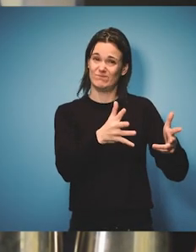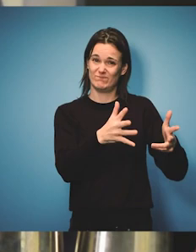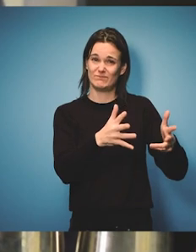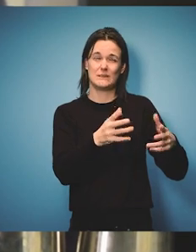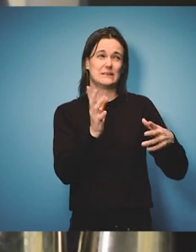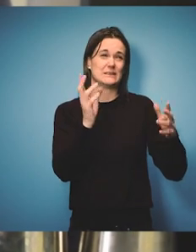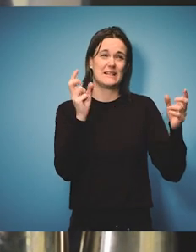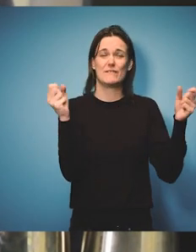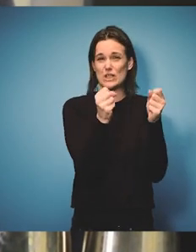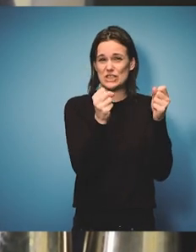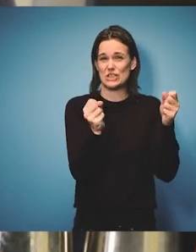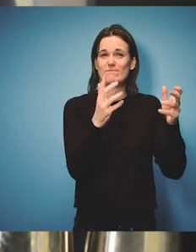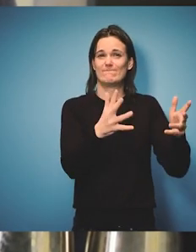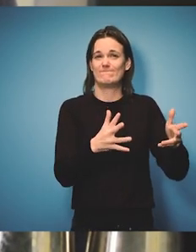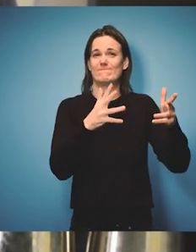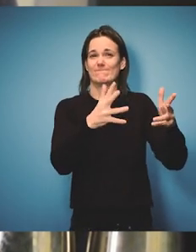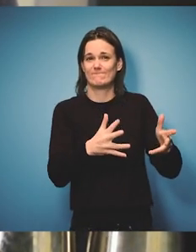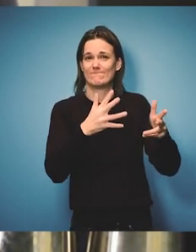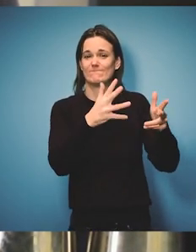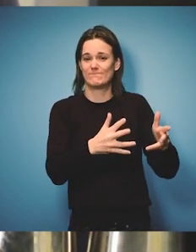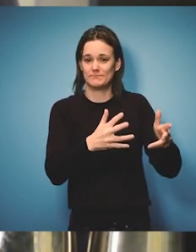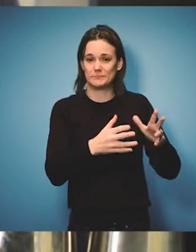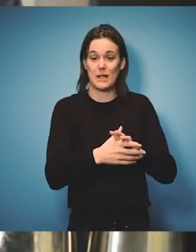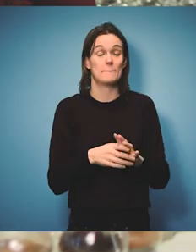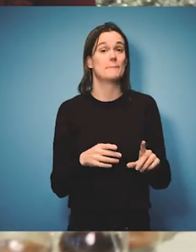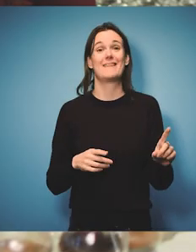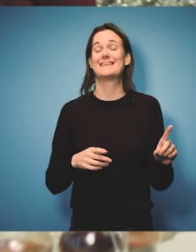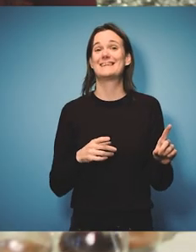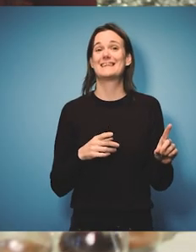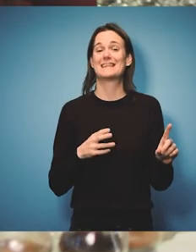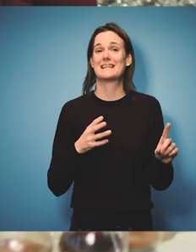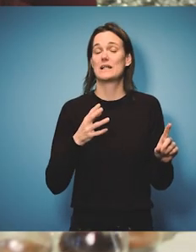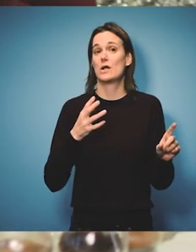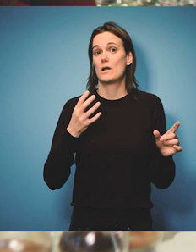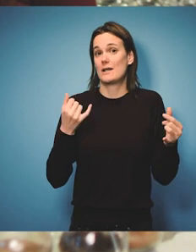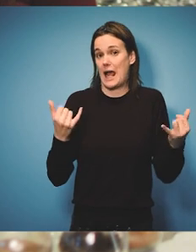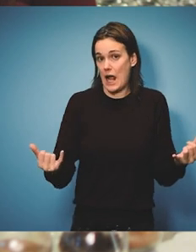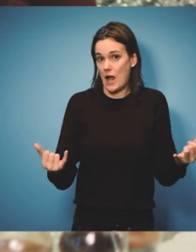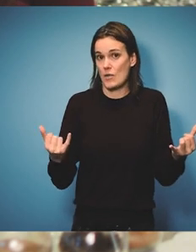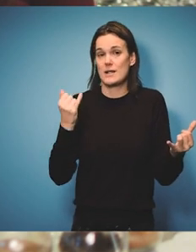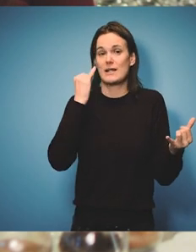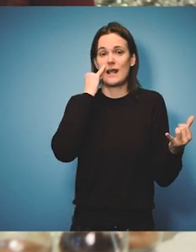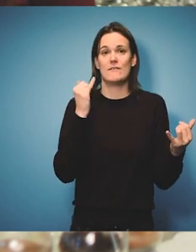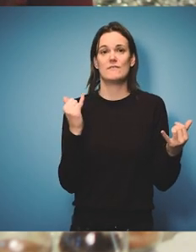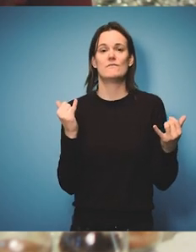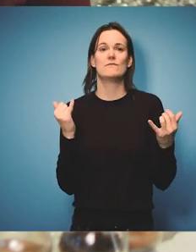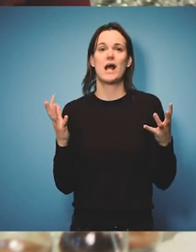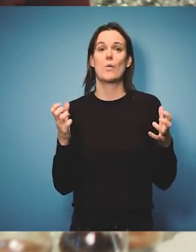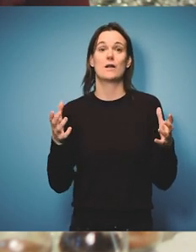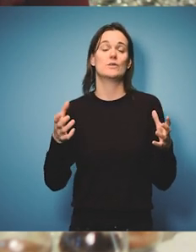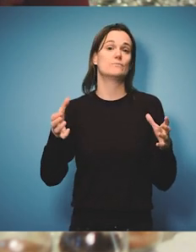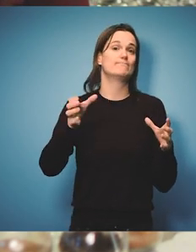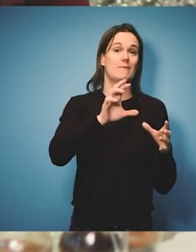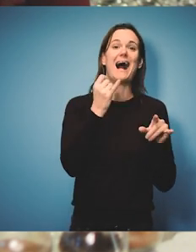this sit in the fridge just to kind of cool down and calm down a little bit. But this is the perfect time if you wanted to make the giftable version